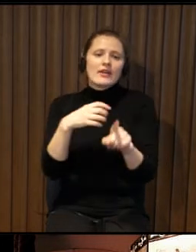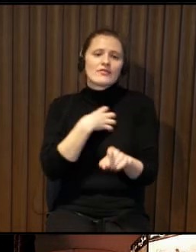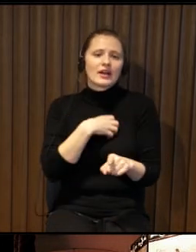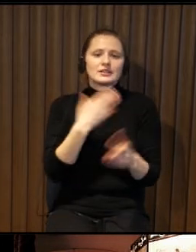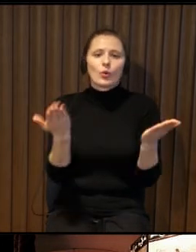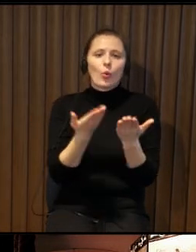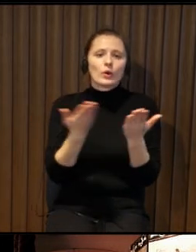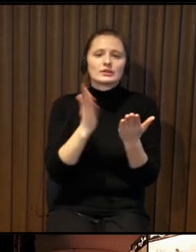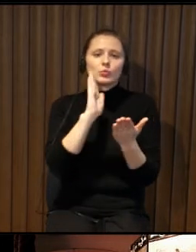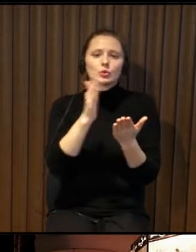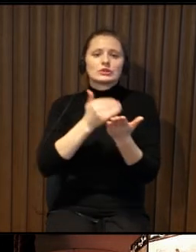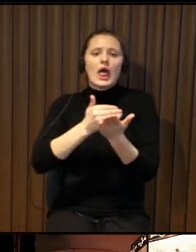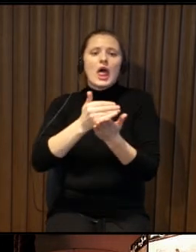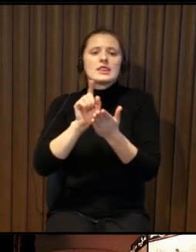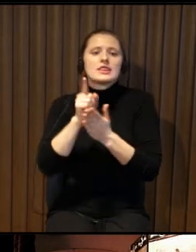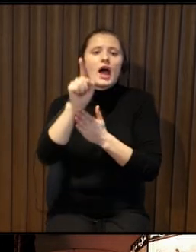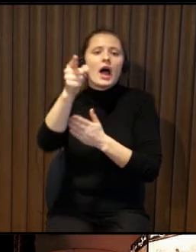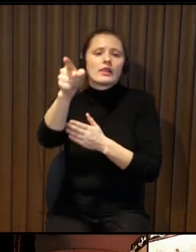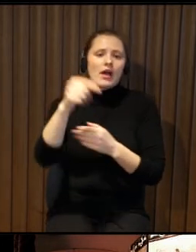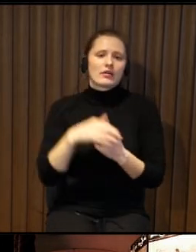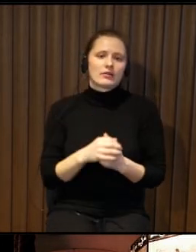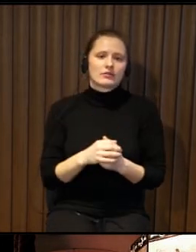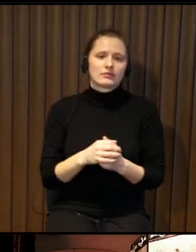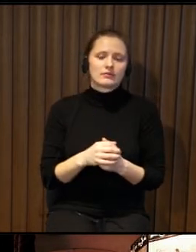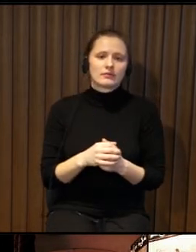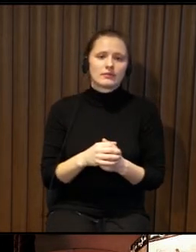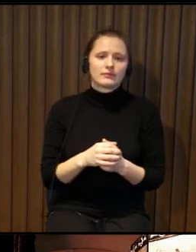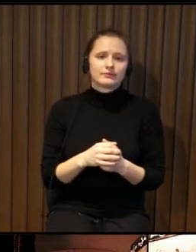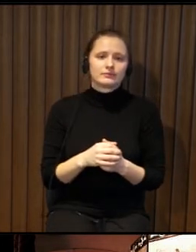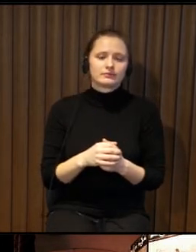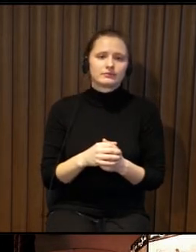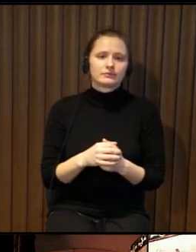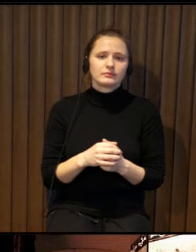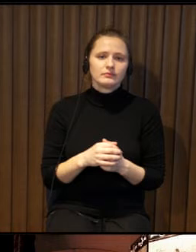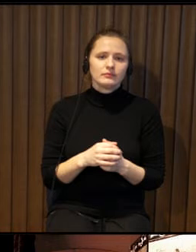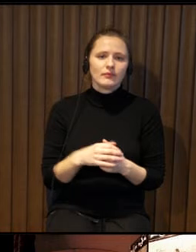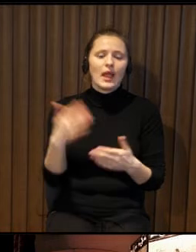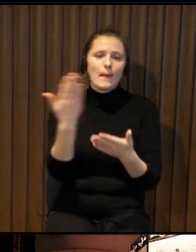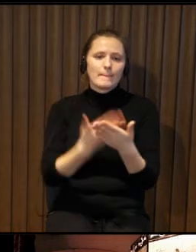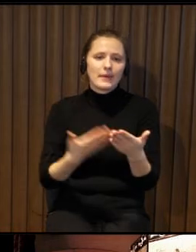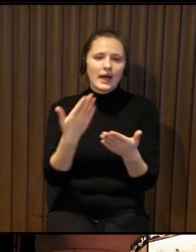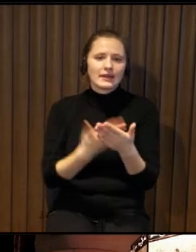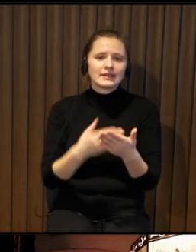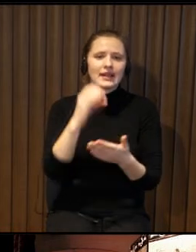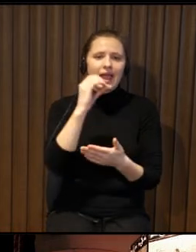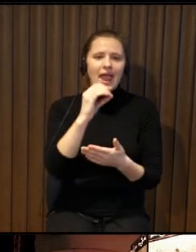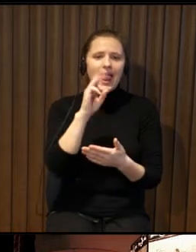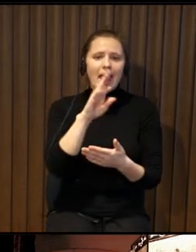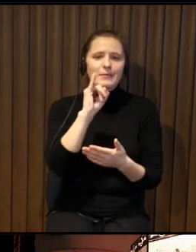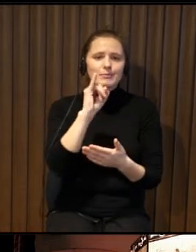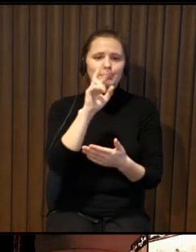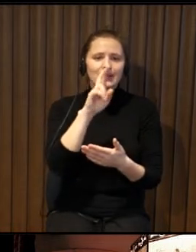Because of how we determine truth, our empirically determined truth and evidence is highly accurate if your needs are in the